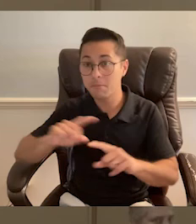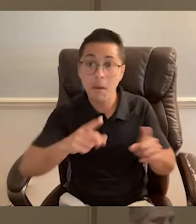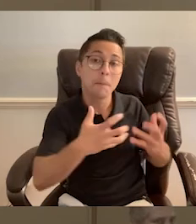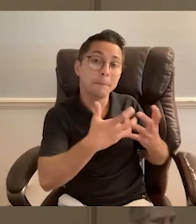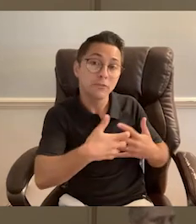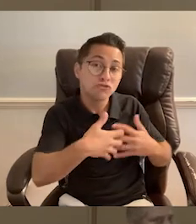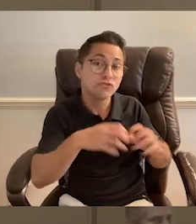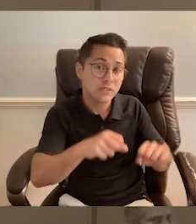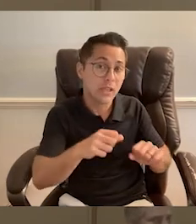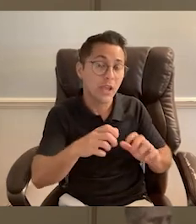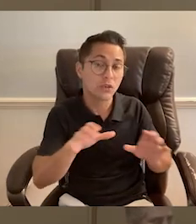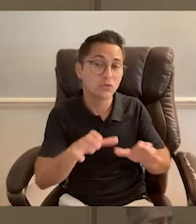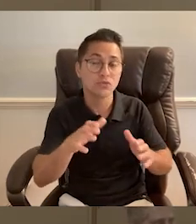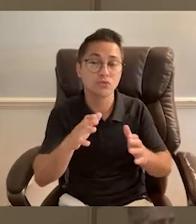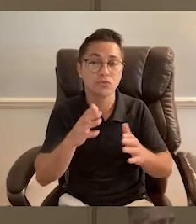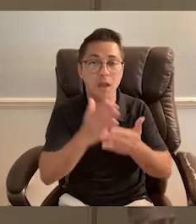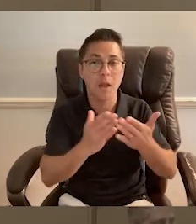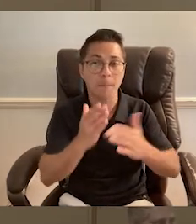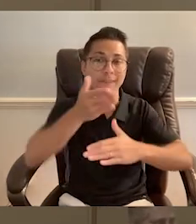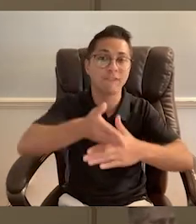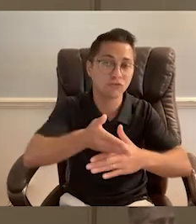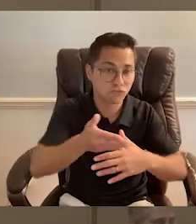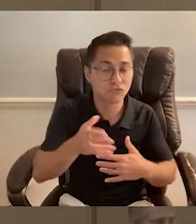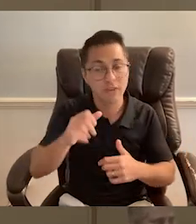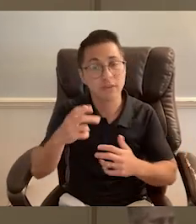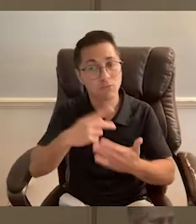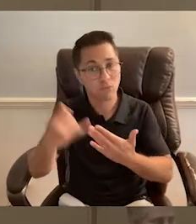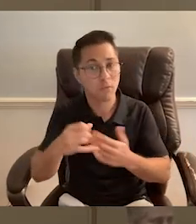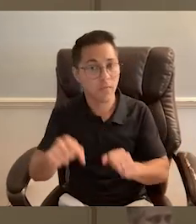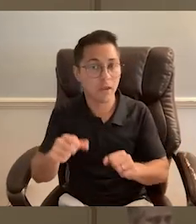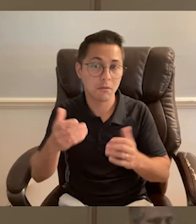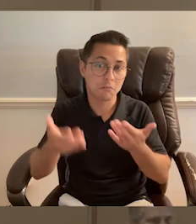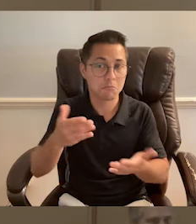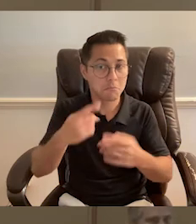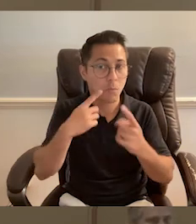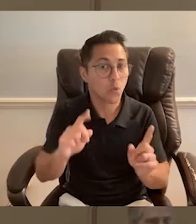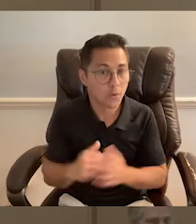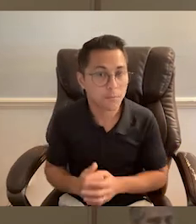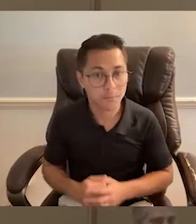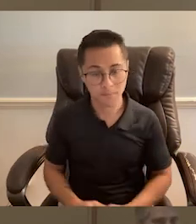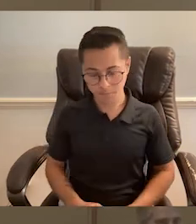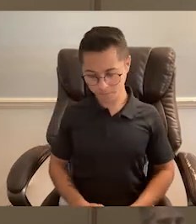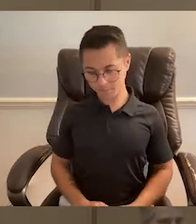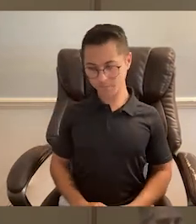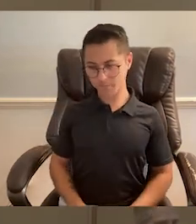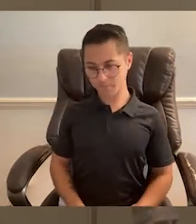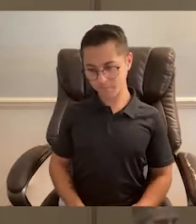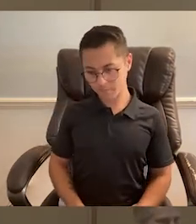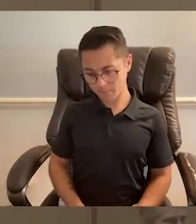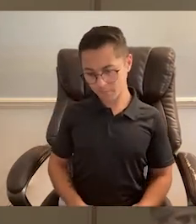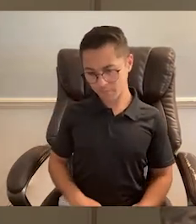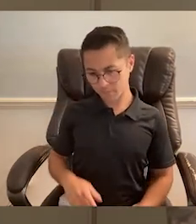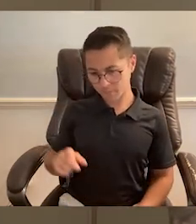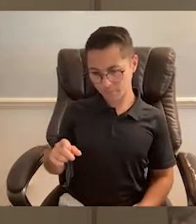to you. Okay? So once this communication happens between your brain and the machine, then the robot will do it by its own, right? So that's the